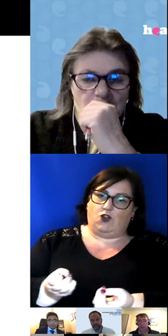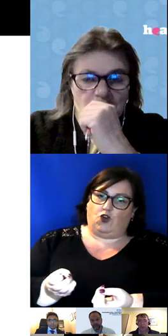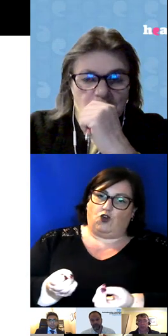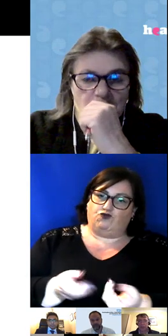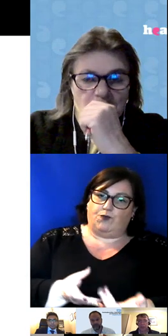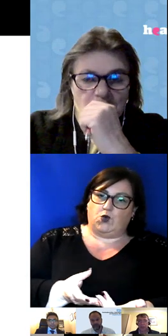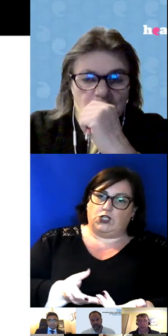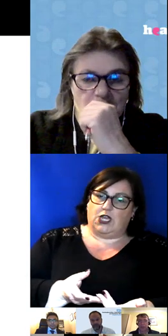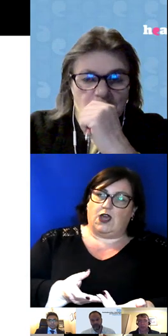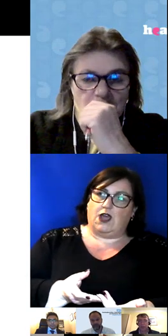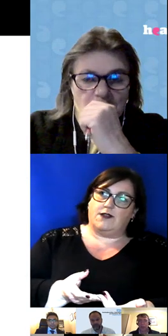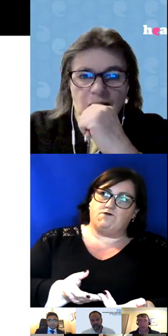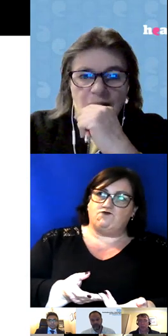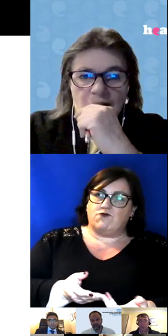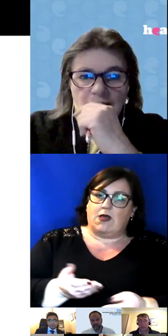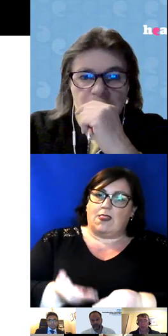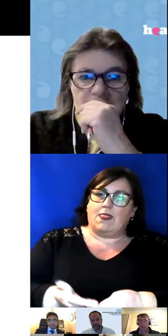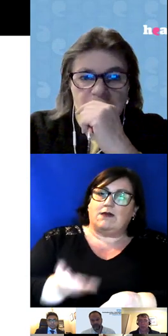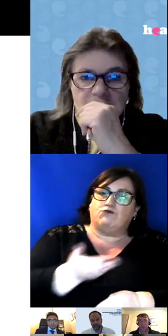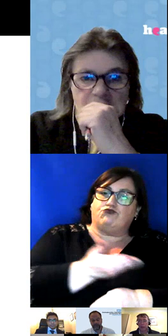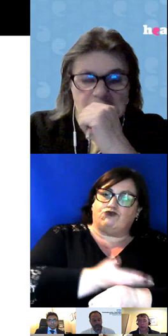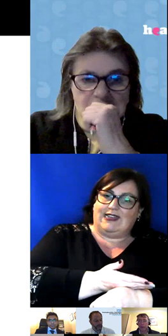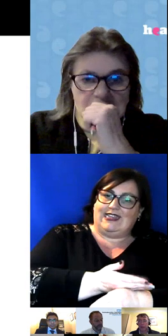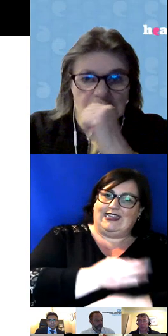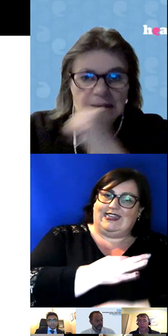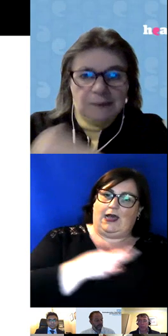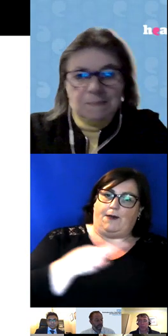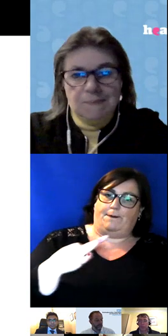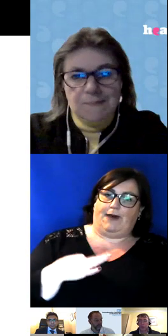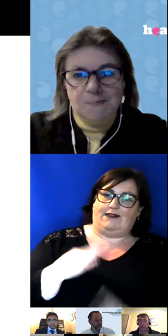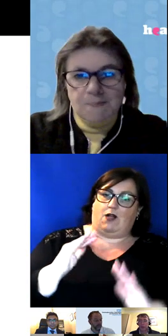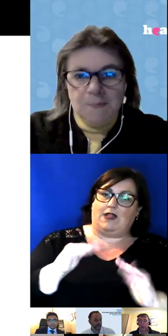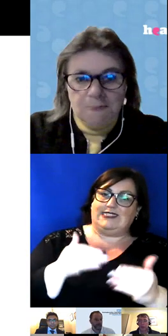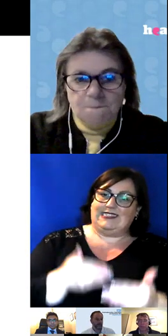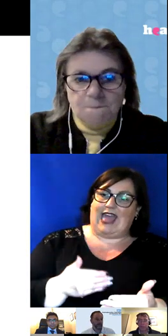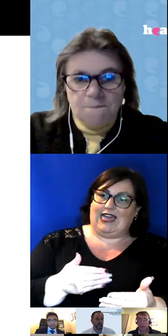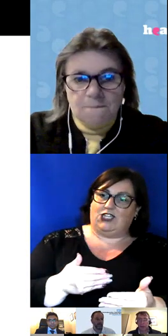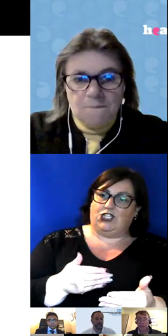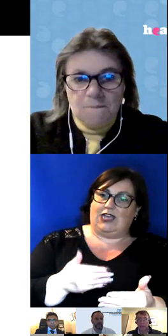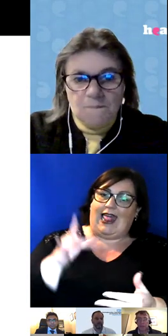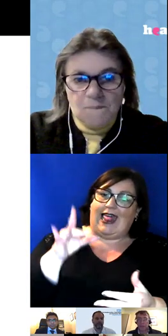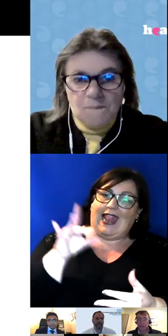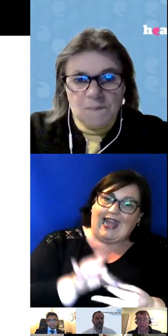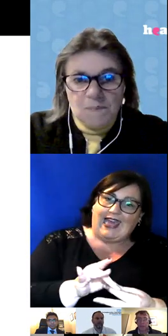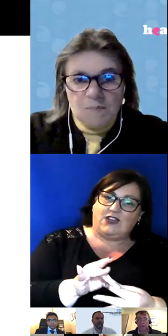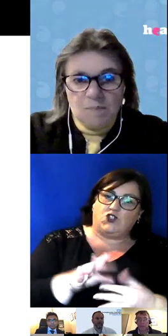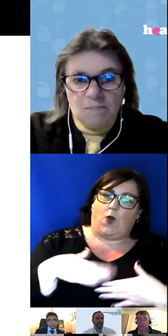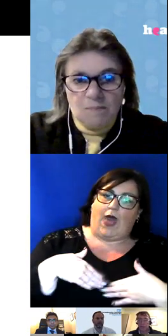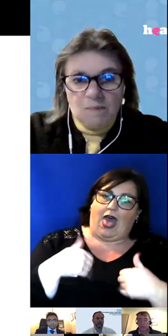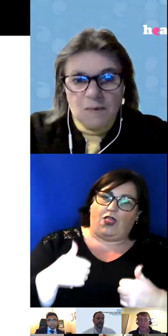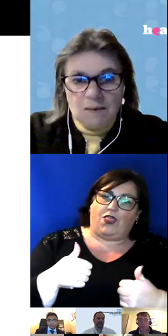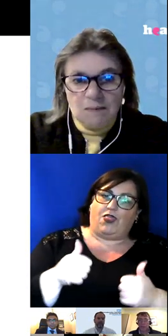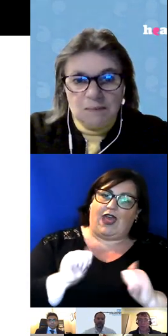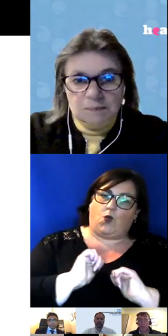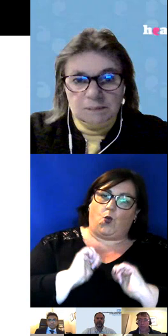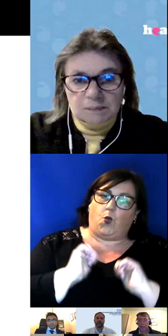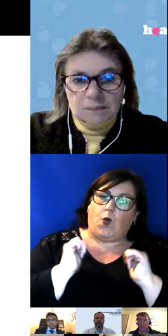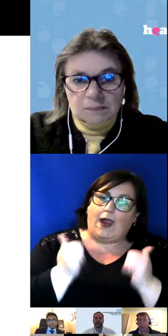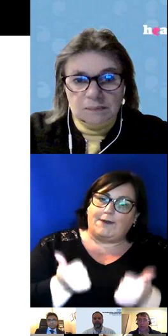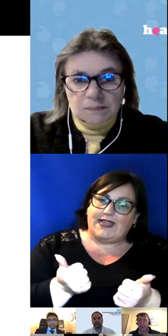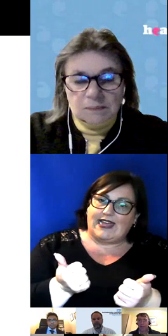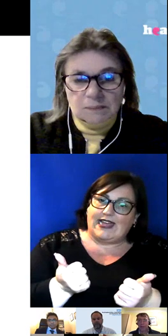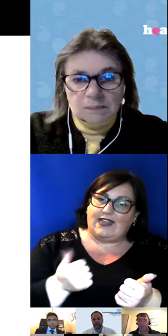pre-medical stage around health and well-being. So we run services, as you well know,